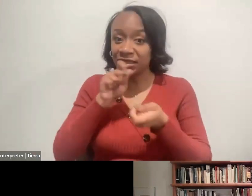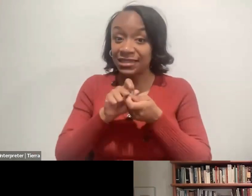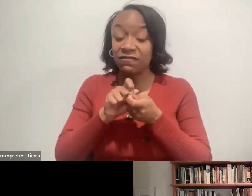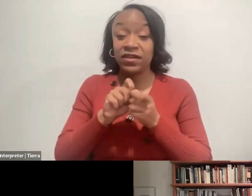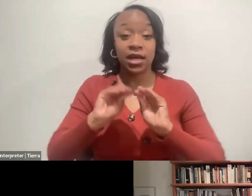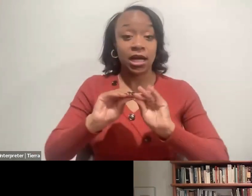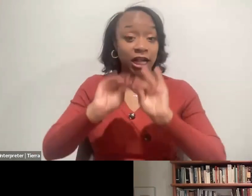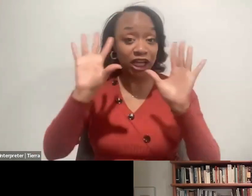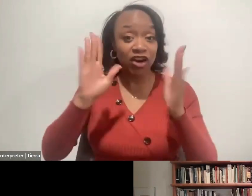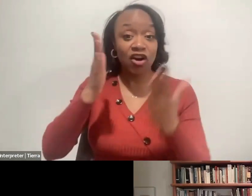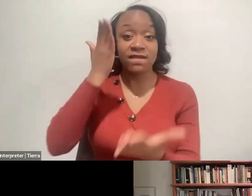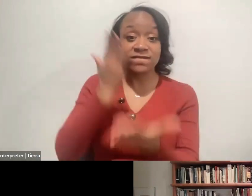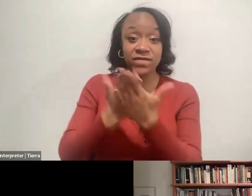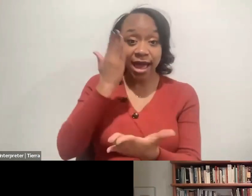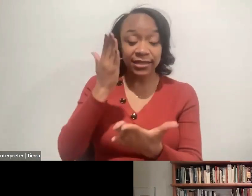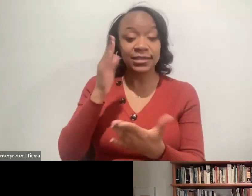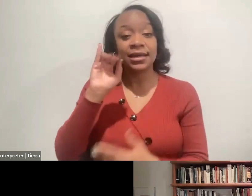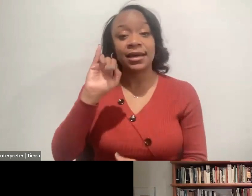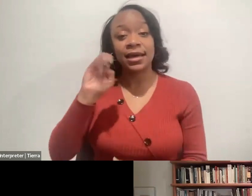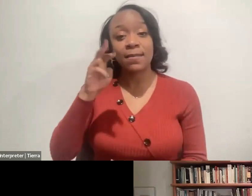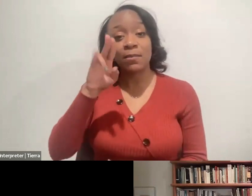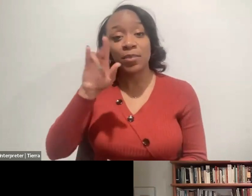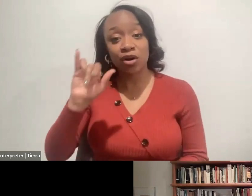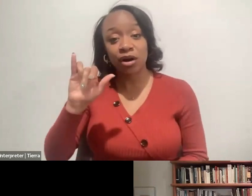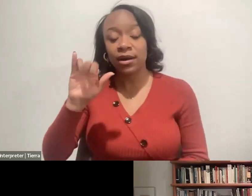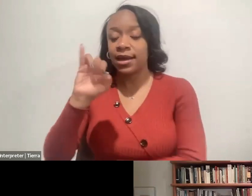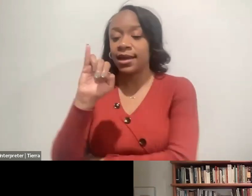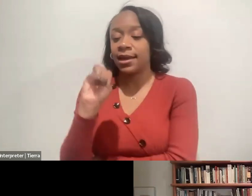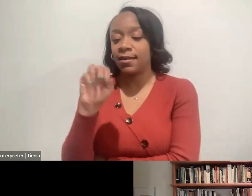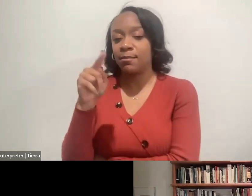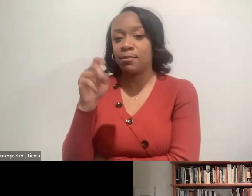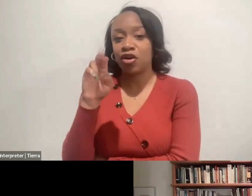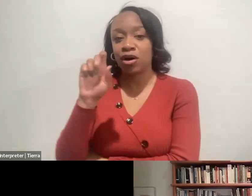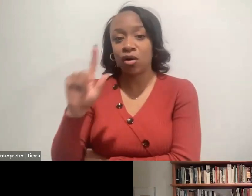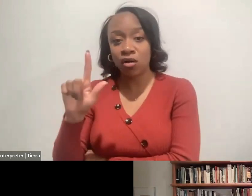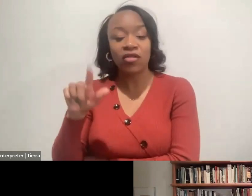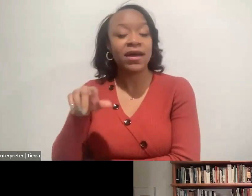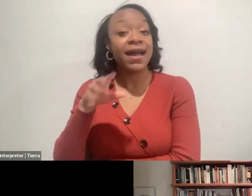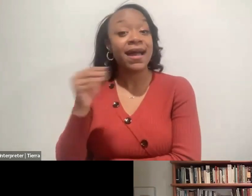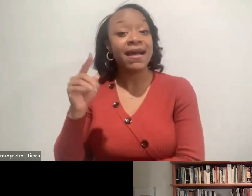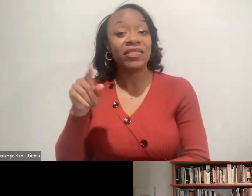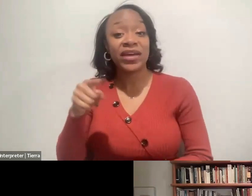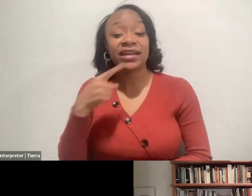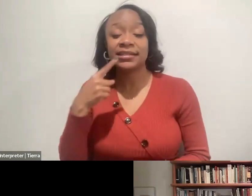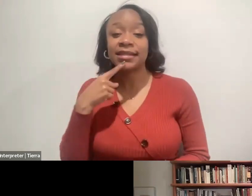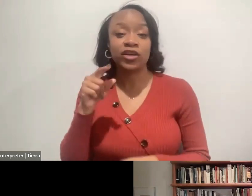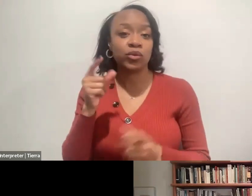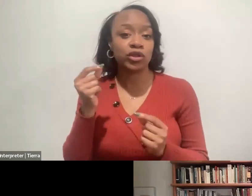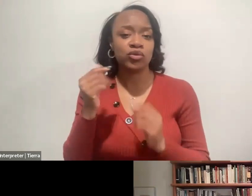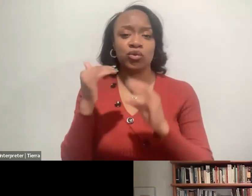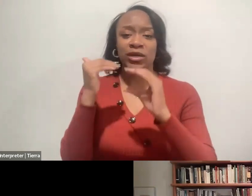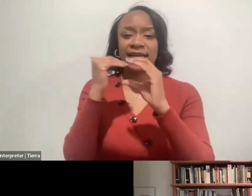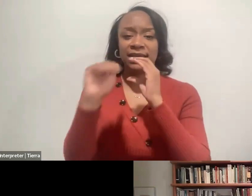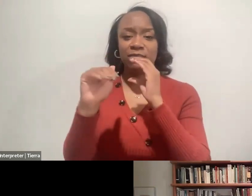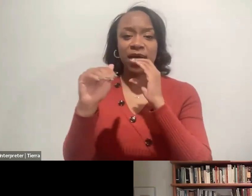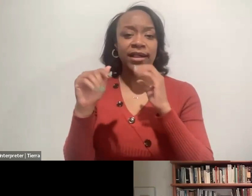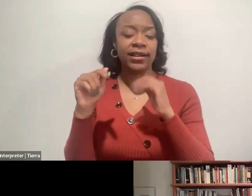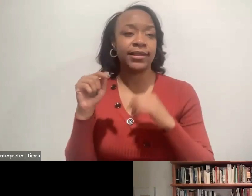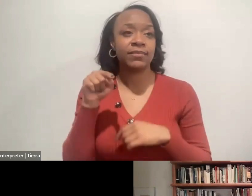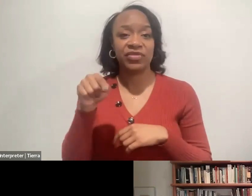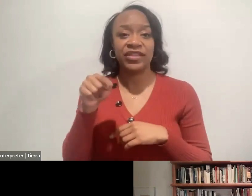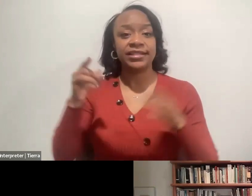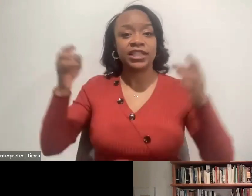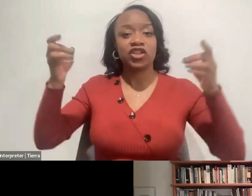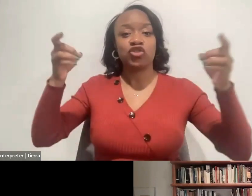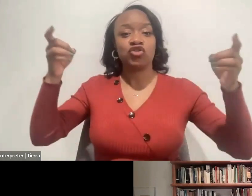fact-based. Often it's empirical. And then they say, you can send an email to this